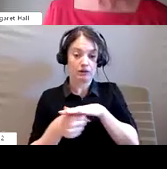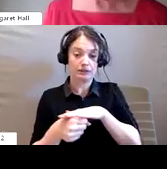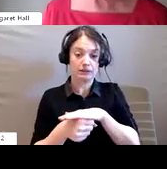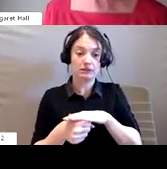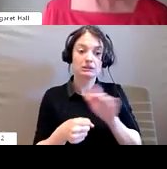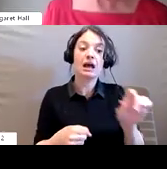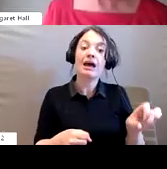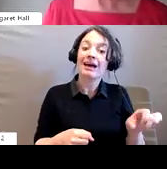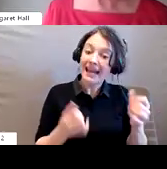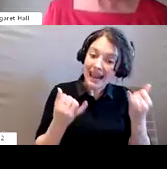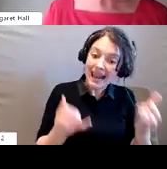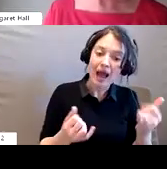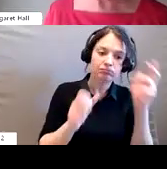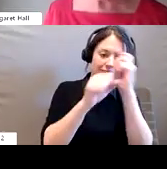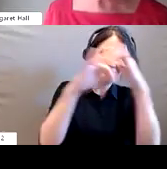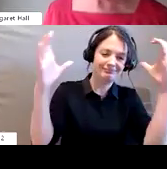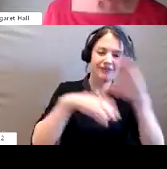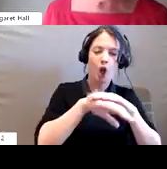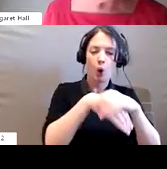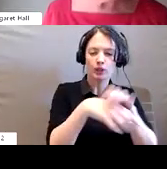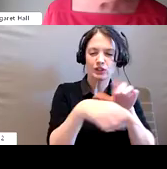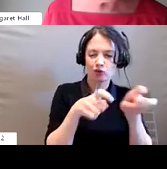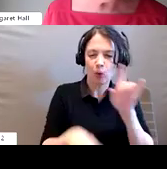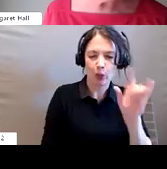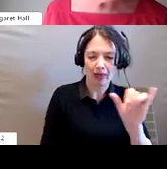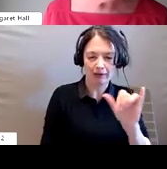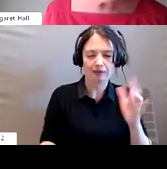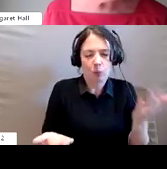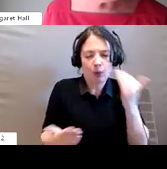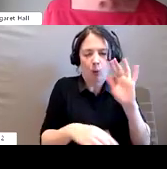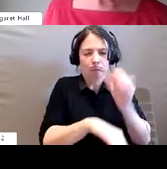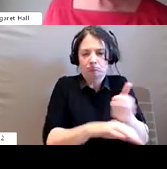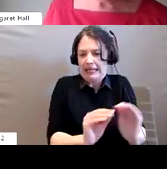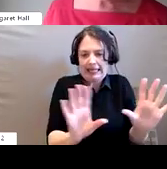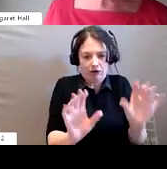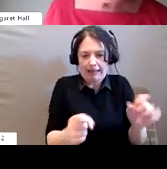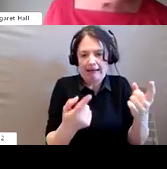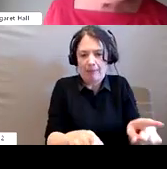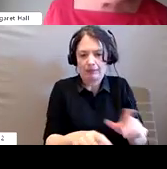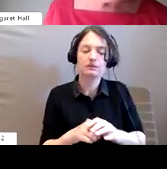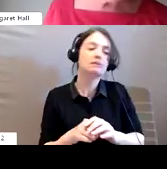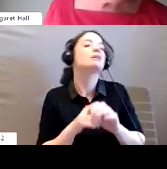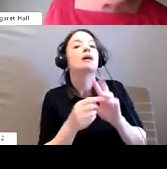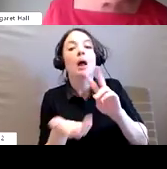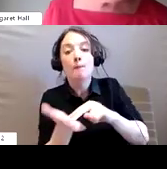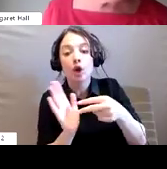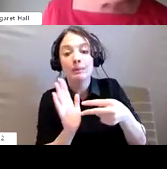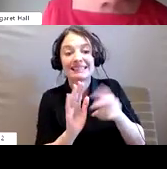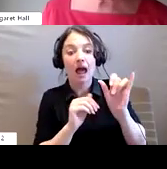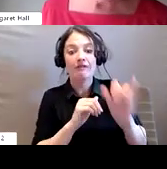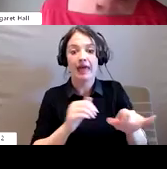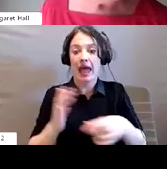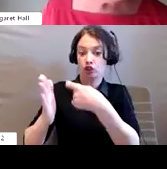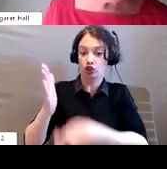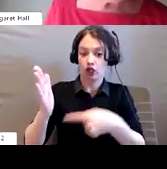now clear and established. I don't think anybody can dispute that. And the purpose of the offense is to enable